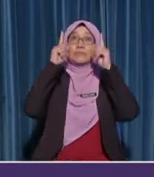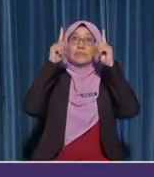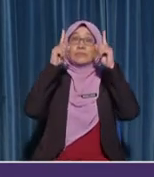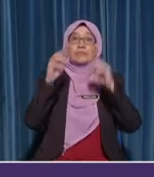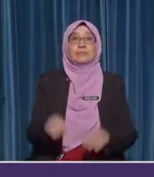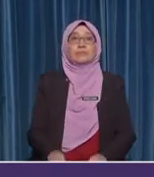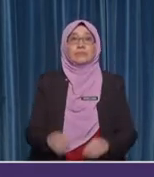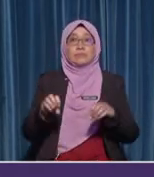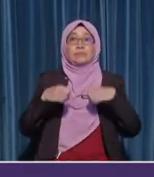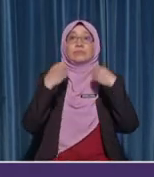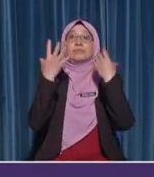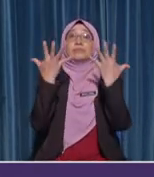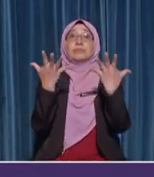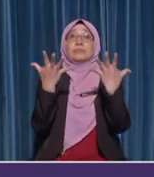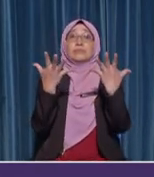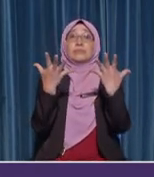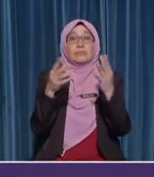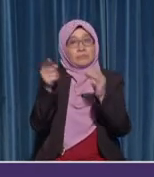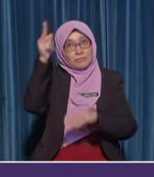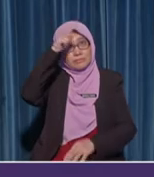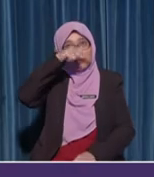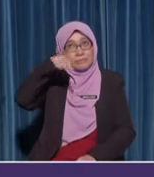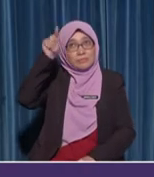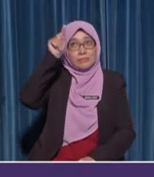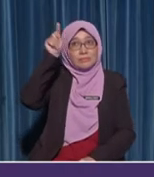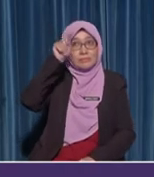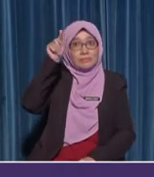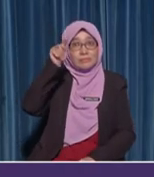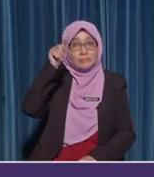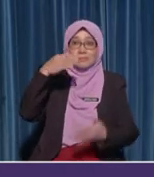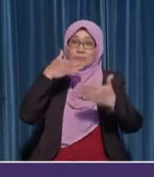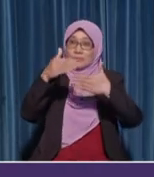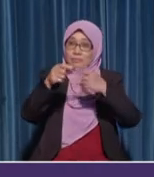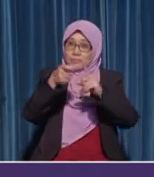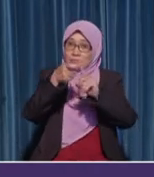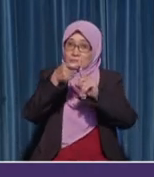graduations are there between 12 and 1?